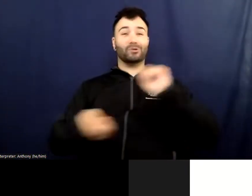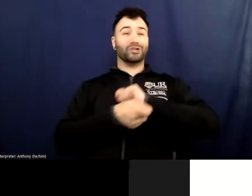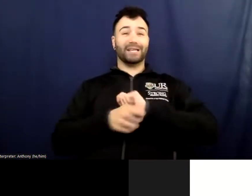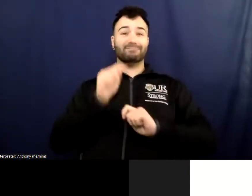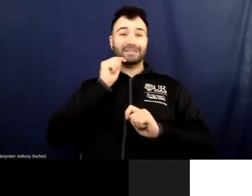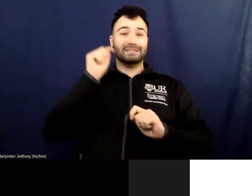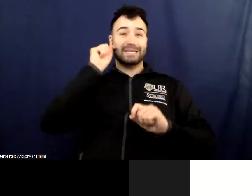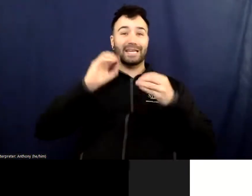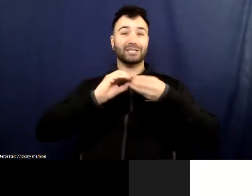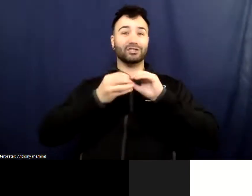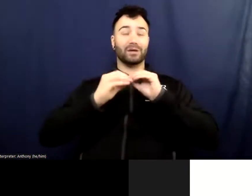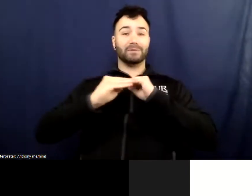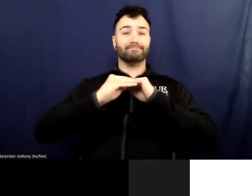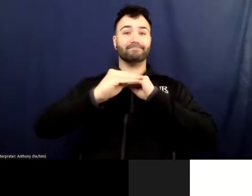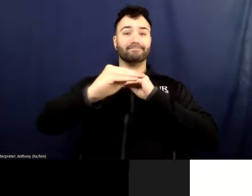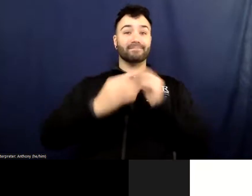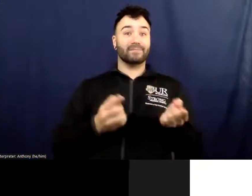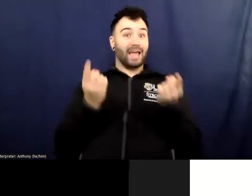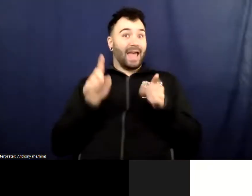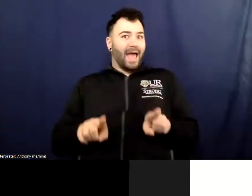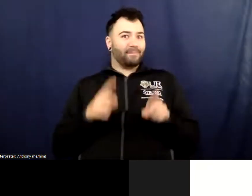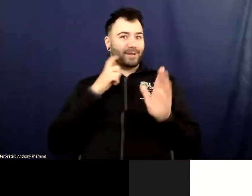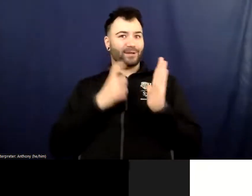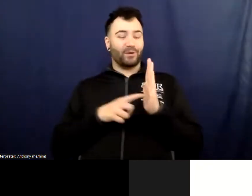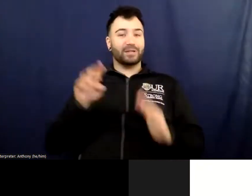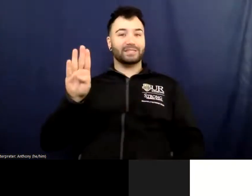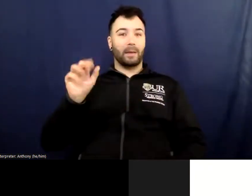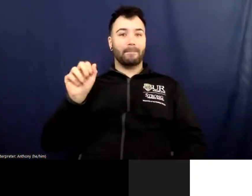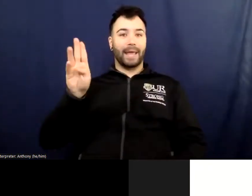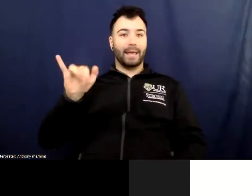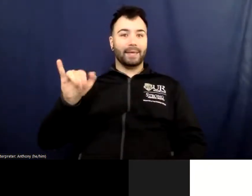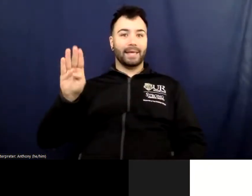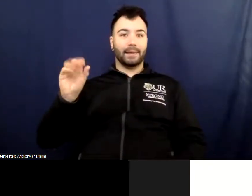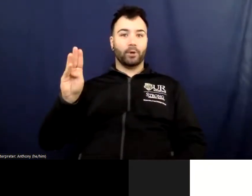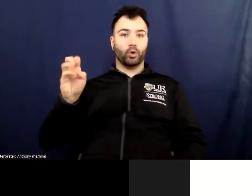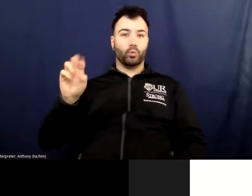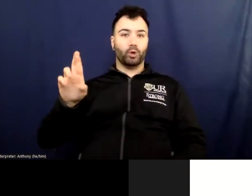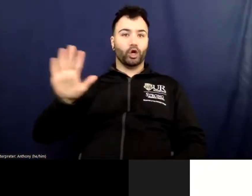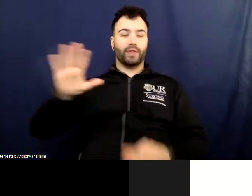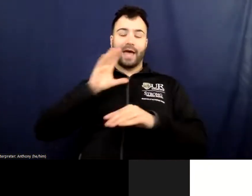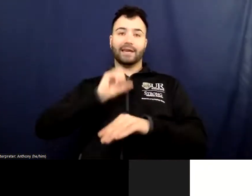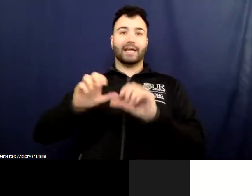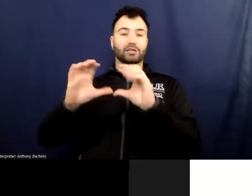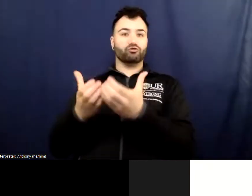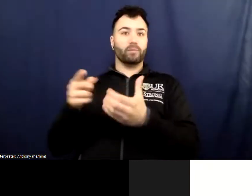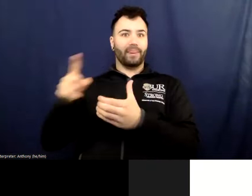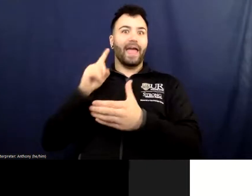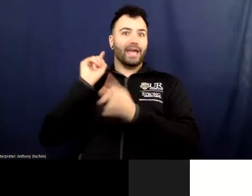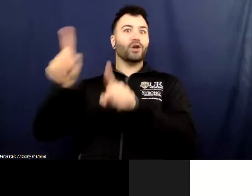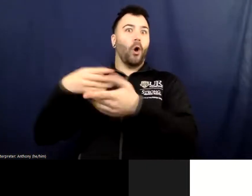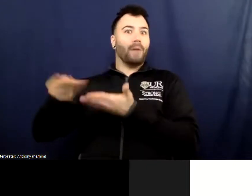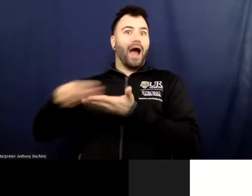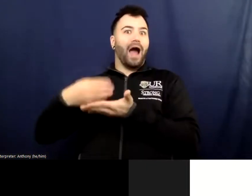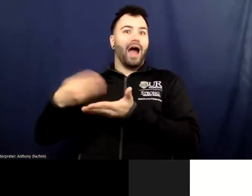was the boomers who were going to the marijuana stores and buying the pot. So it might very well be that, yes, there might be more